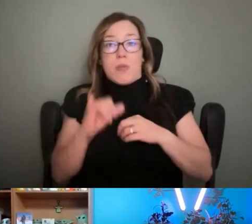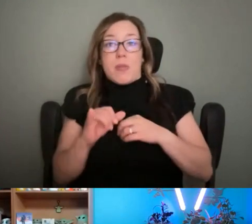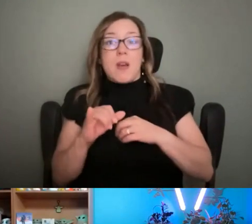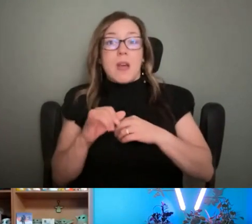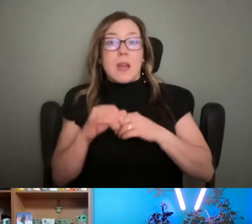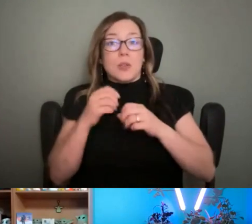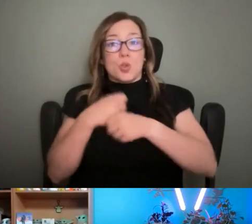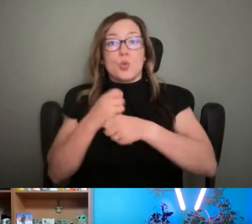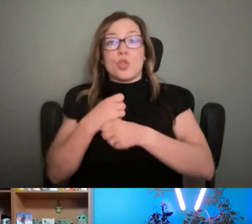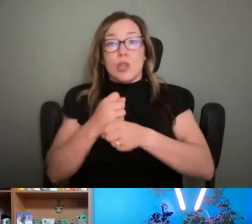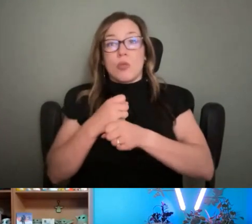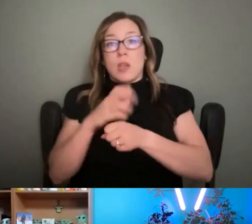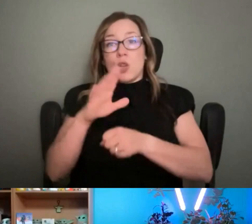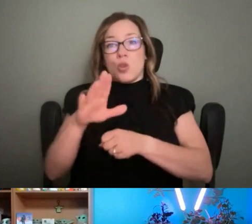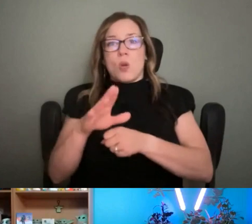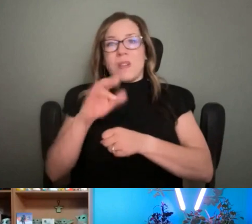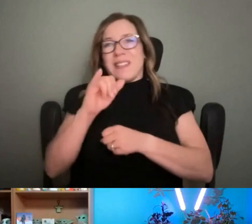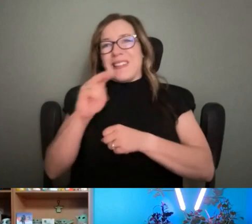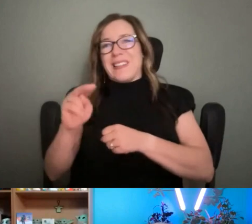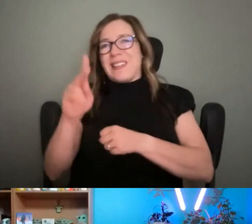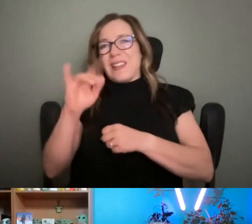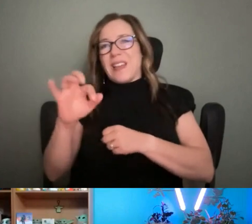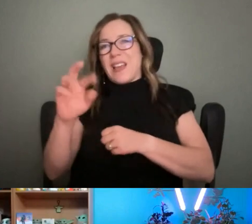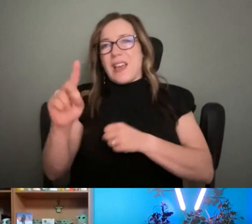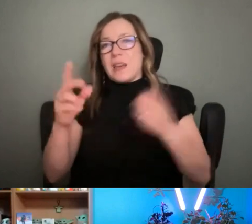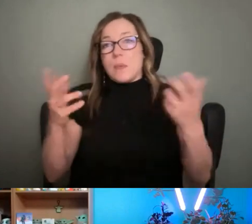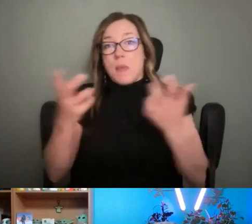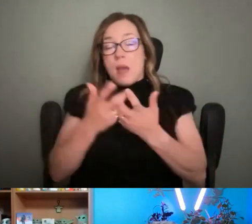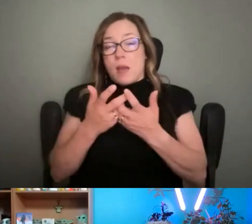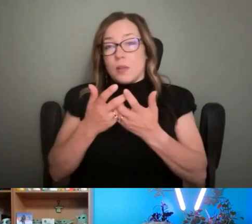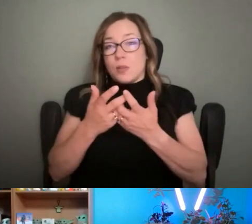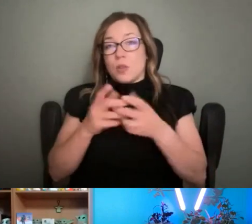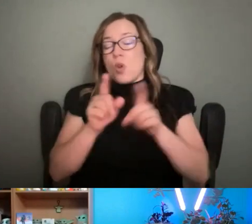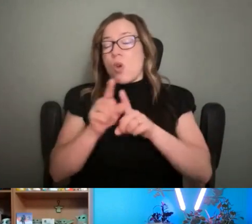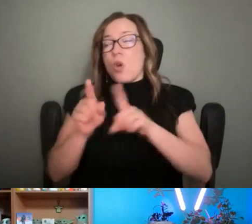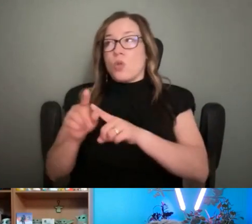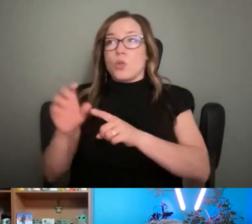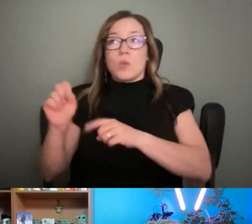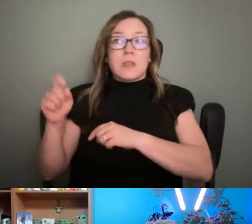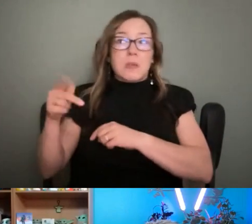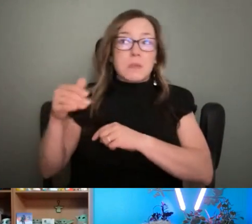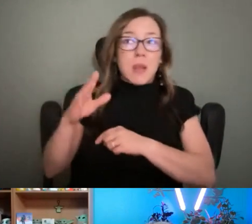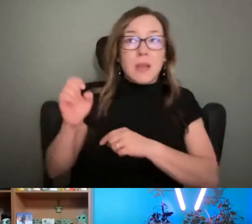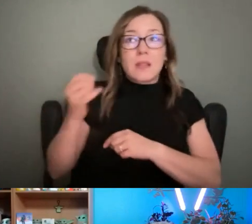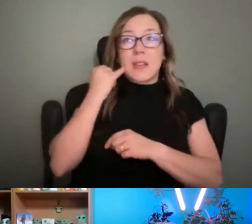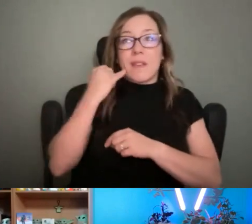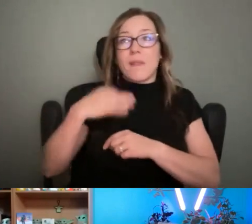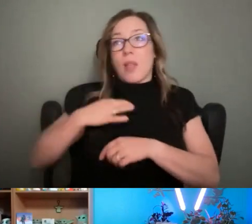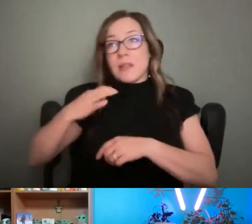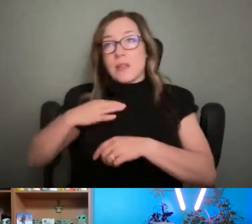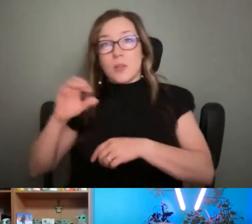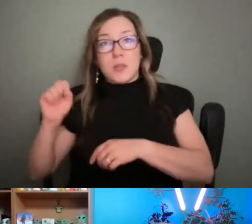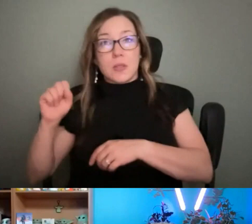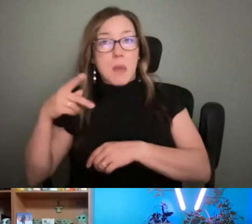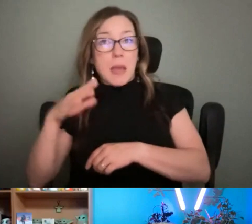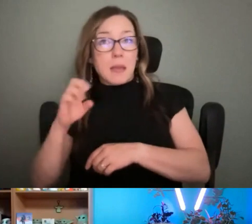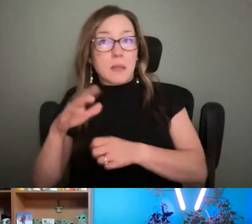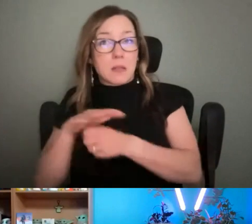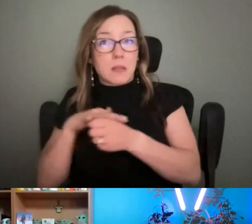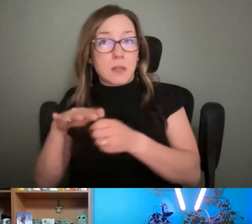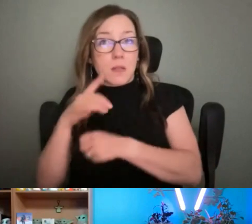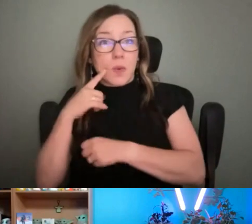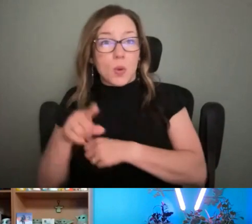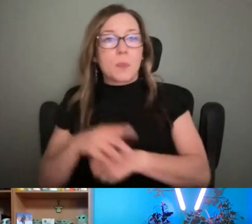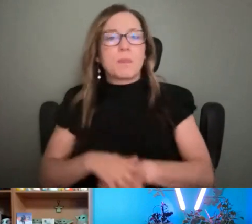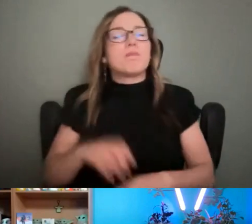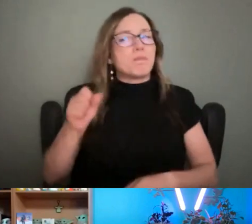to generate your in-kind match. Okay. You can also use space if people volunteer space for you, for Super. Sure. Sounds like